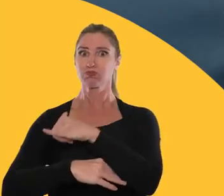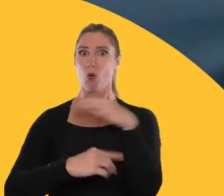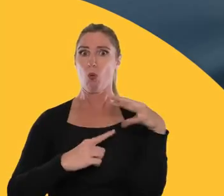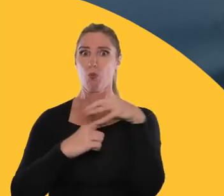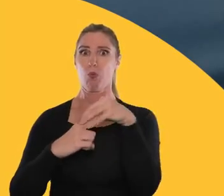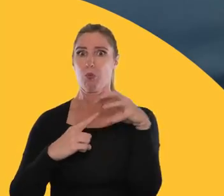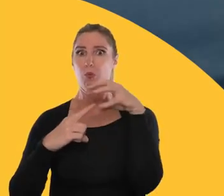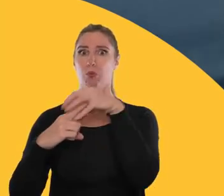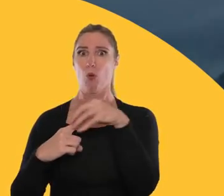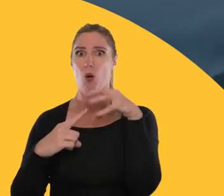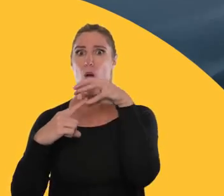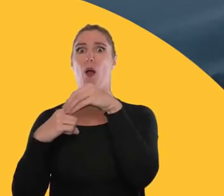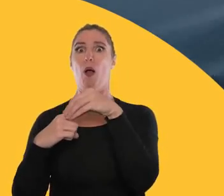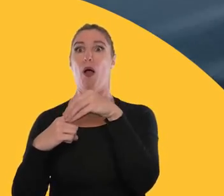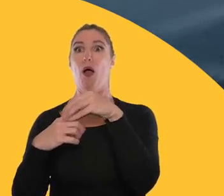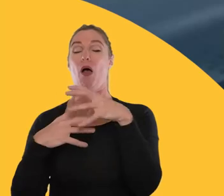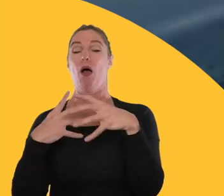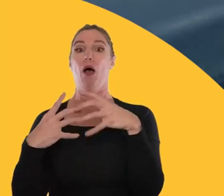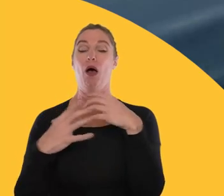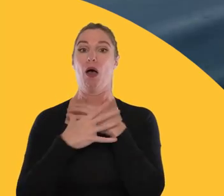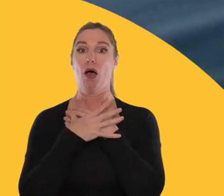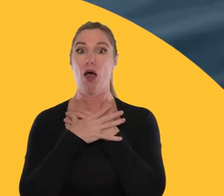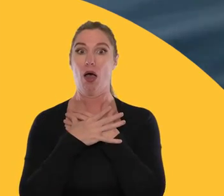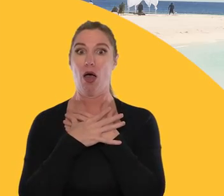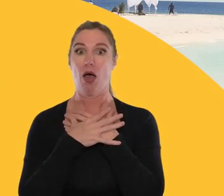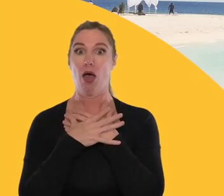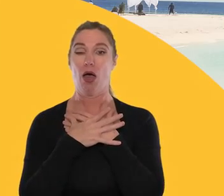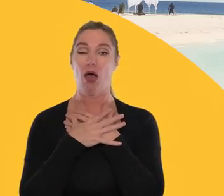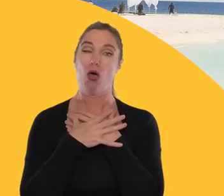Humongous whale, gulp, gulp.